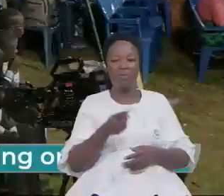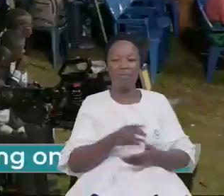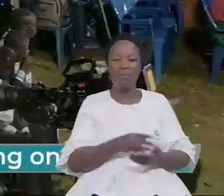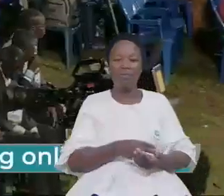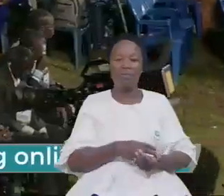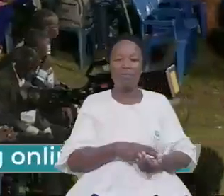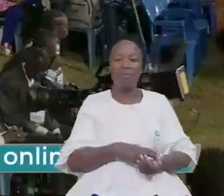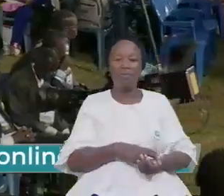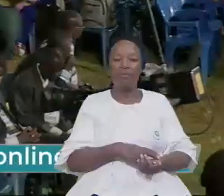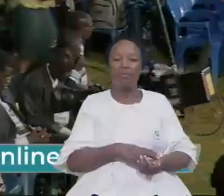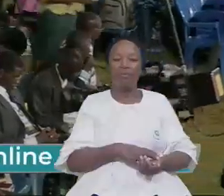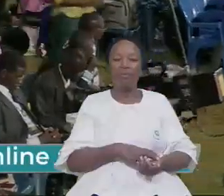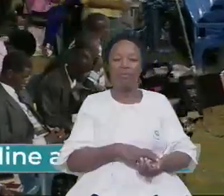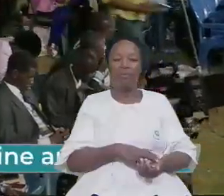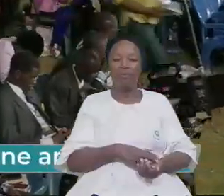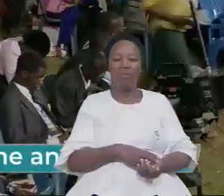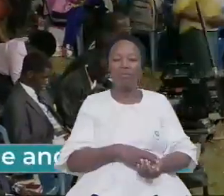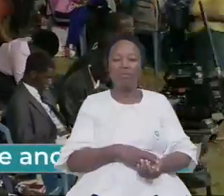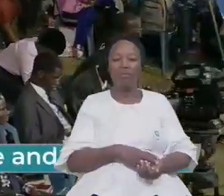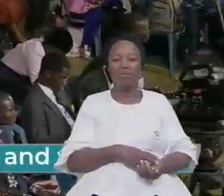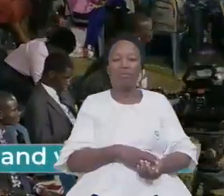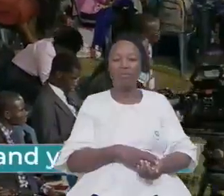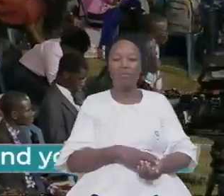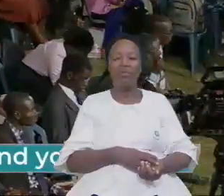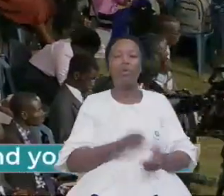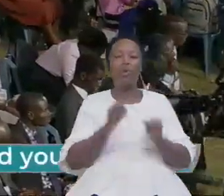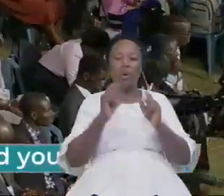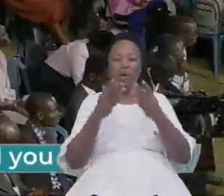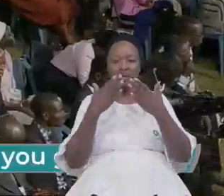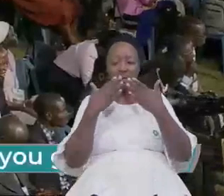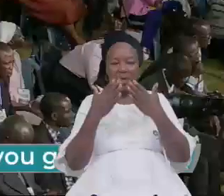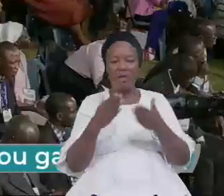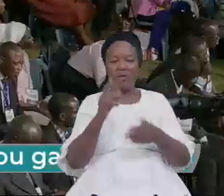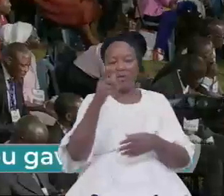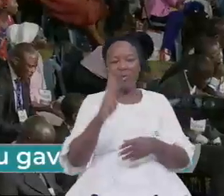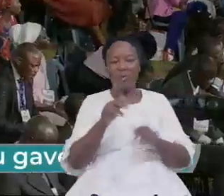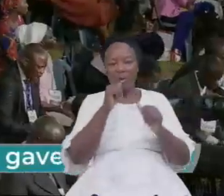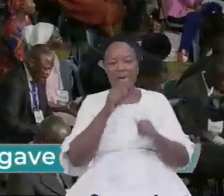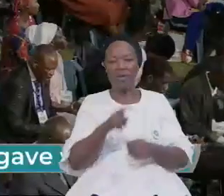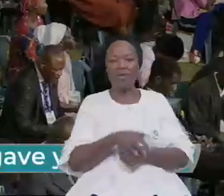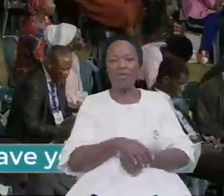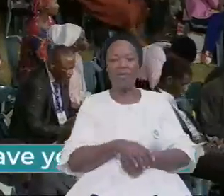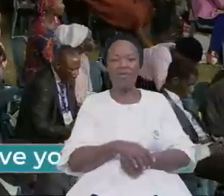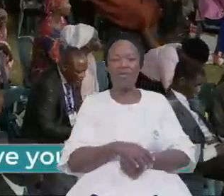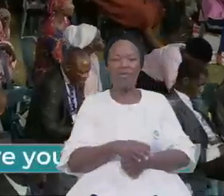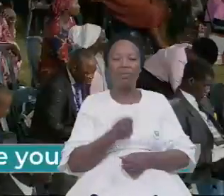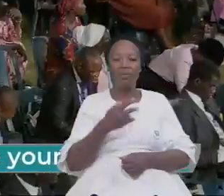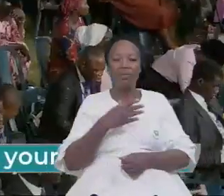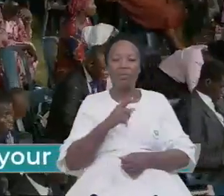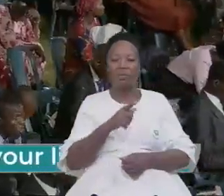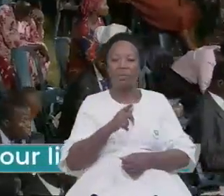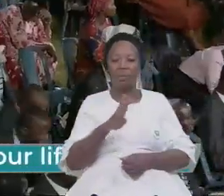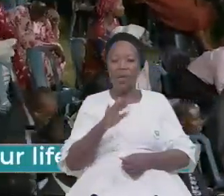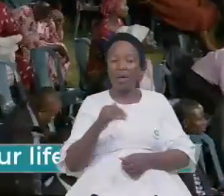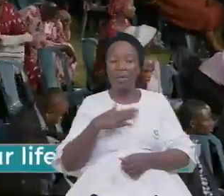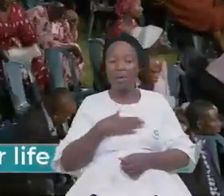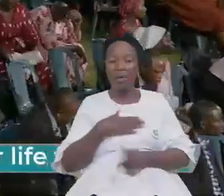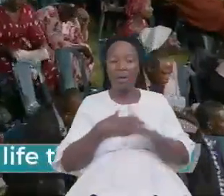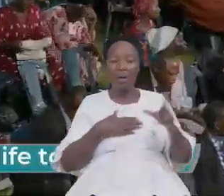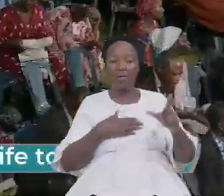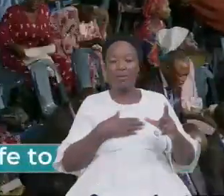Counselor, wave the flag. Okay, God bless you. I can see the flag. By my left hand side of the auditorium